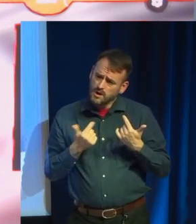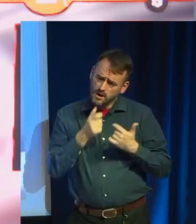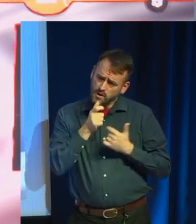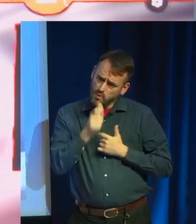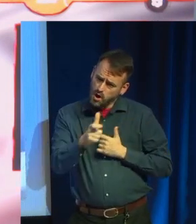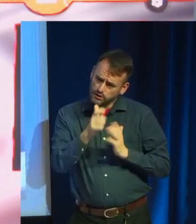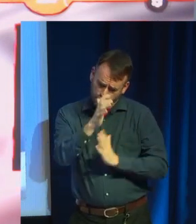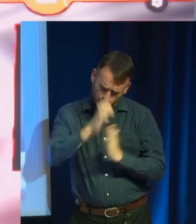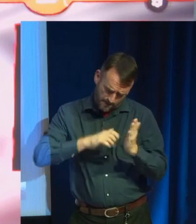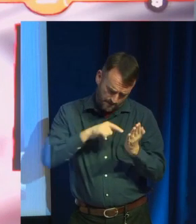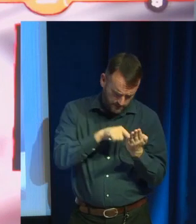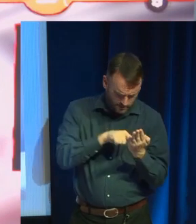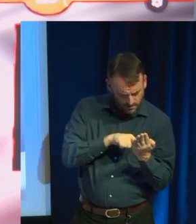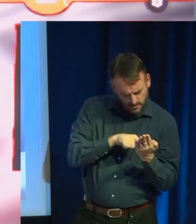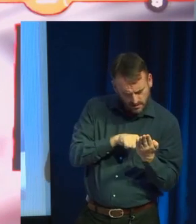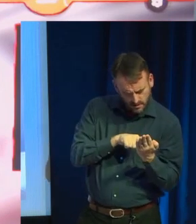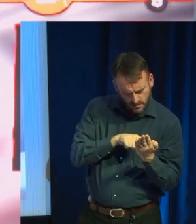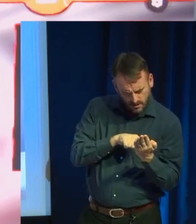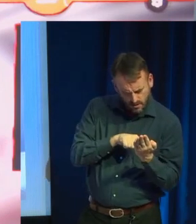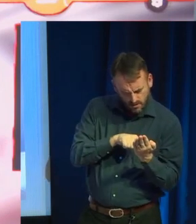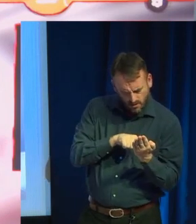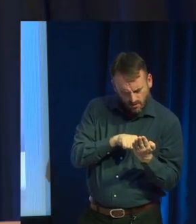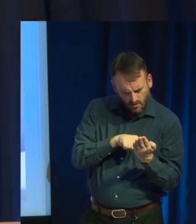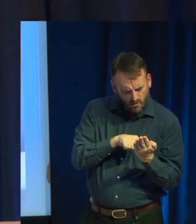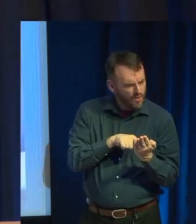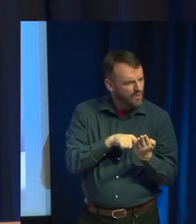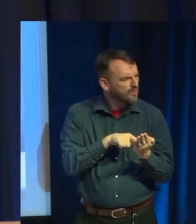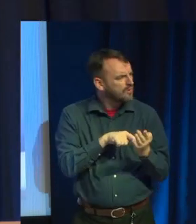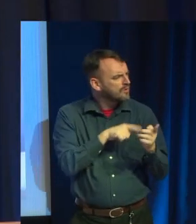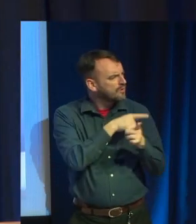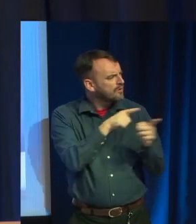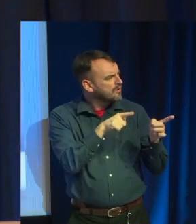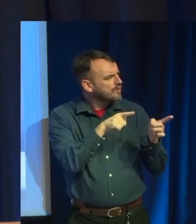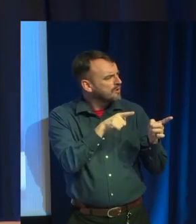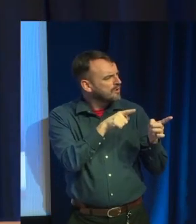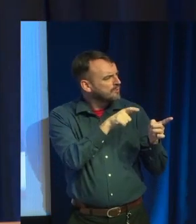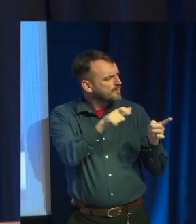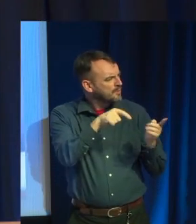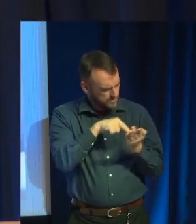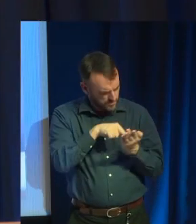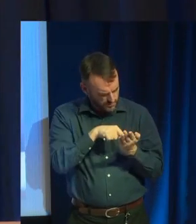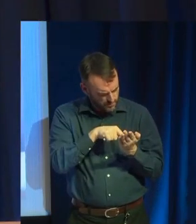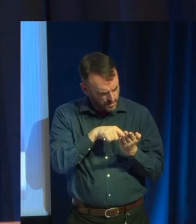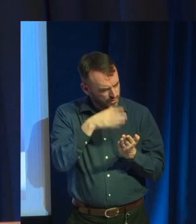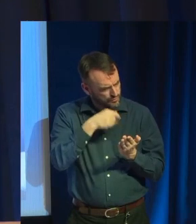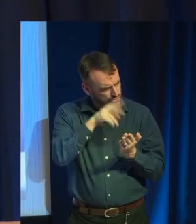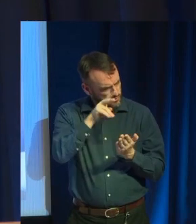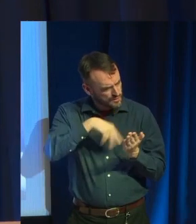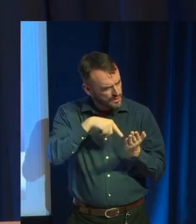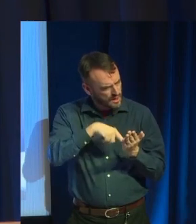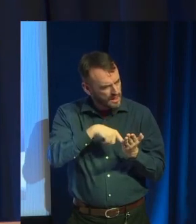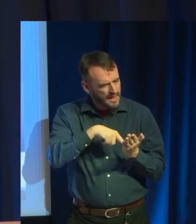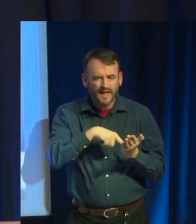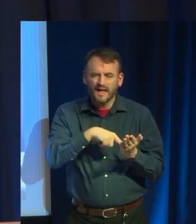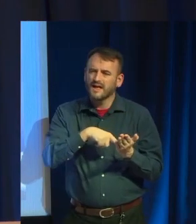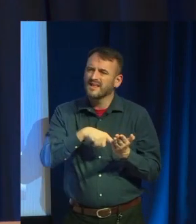that some people might play it without listening to it, I have some lines in there that I feel are sort of